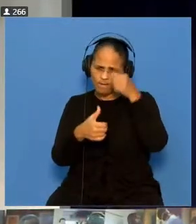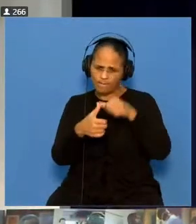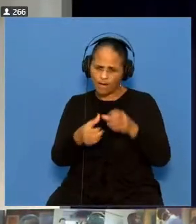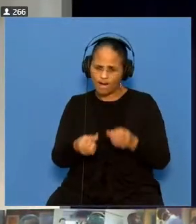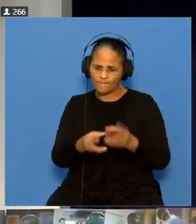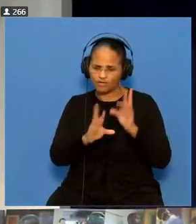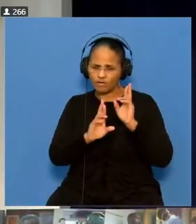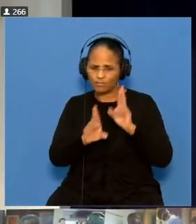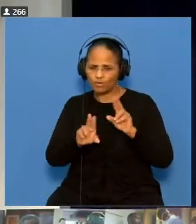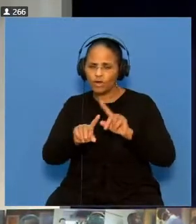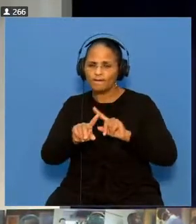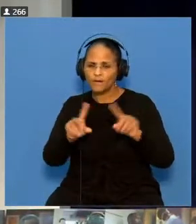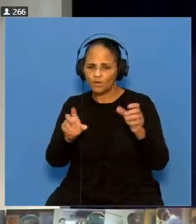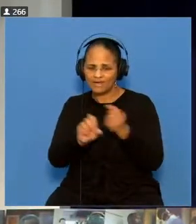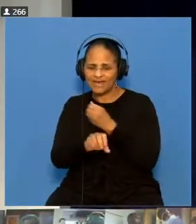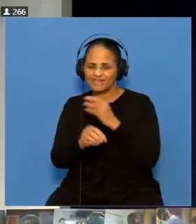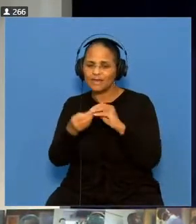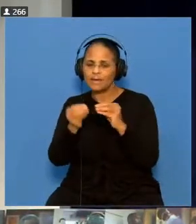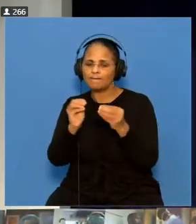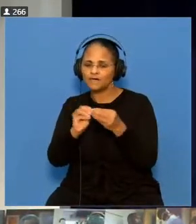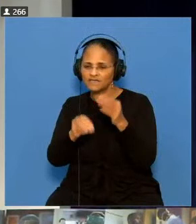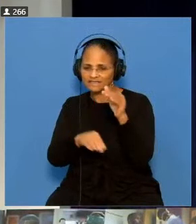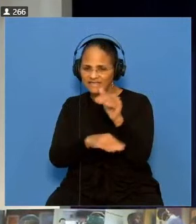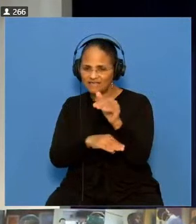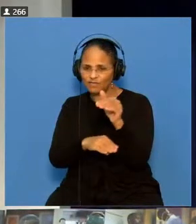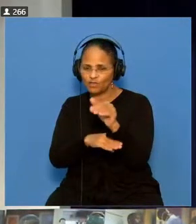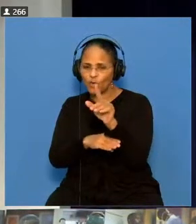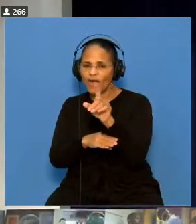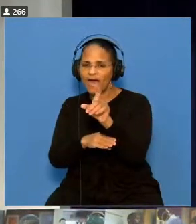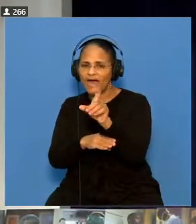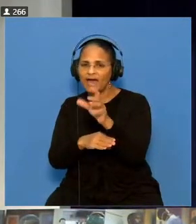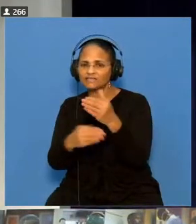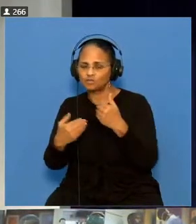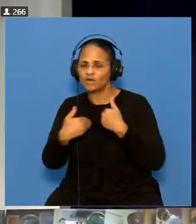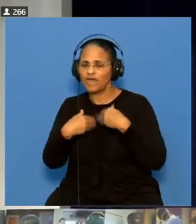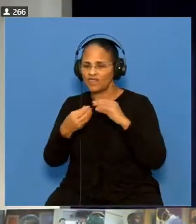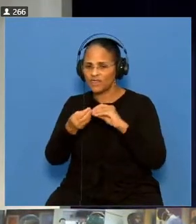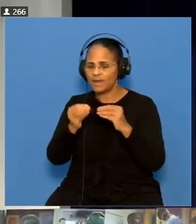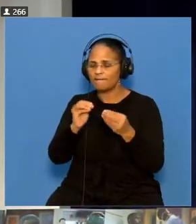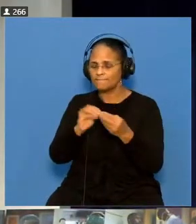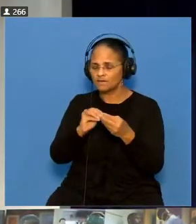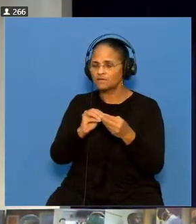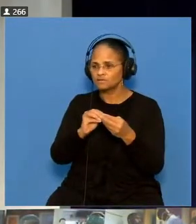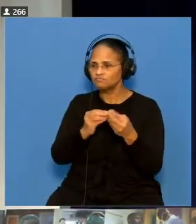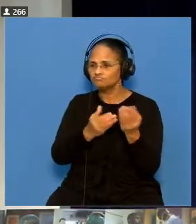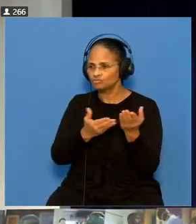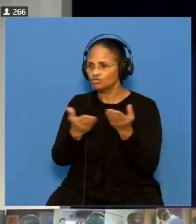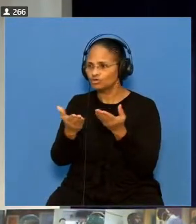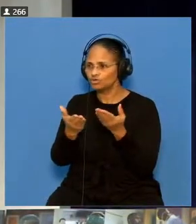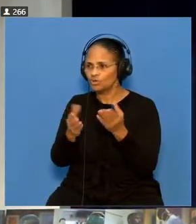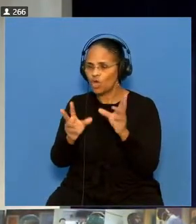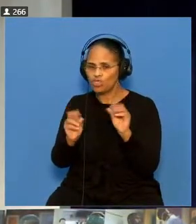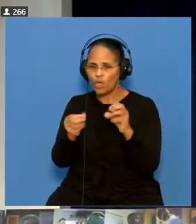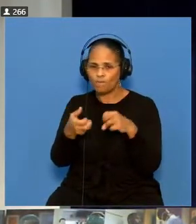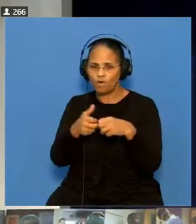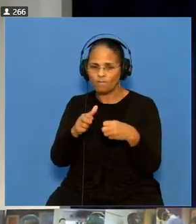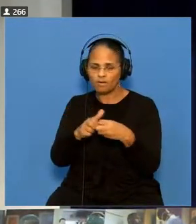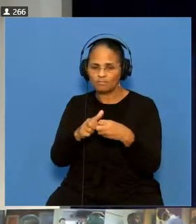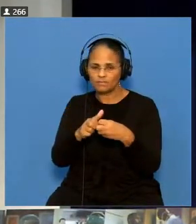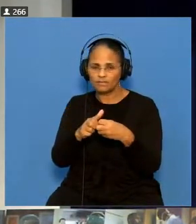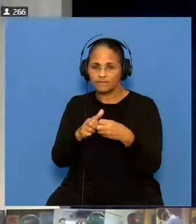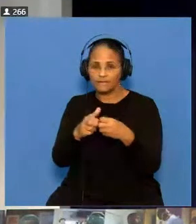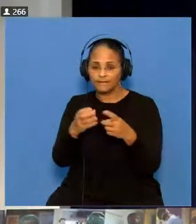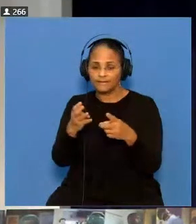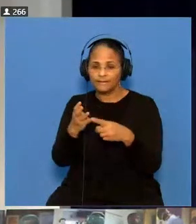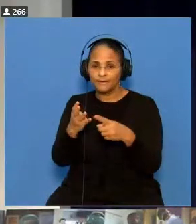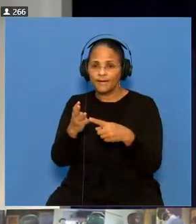reported, but we'll certainly get that number to you this evening. I know that they'll ask and we'll get that number off to you. Okay, thank you very much. No problem. Next question